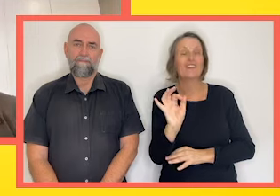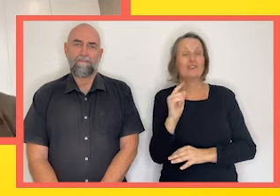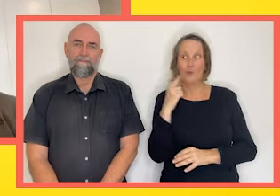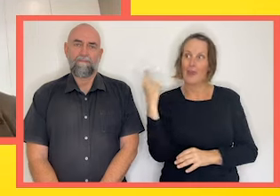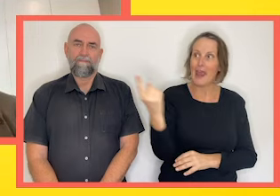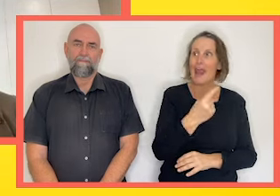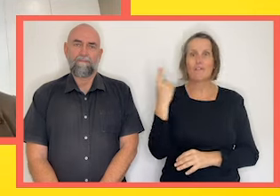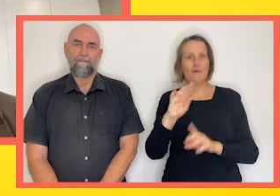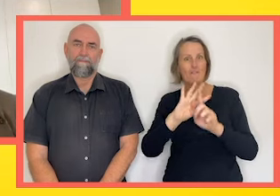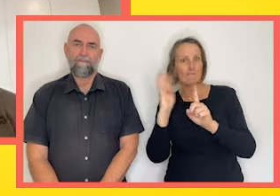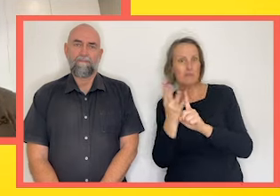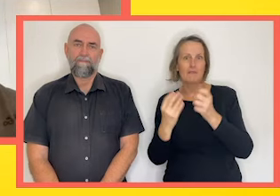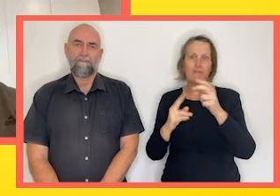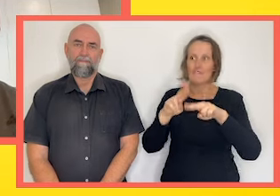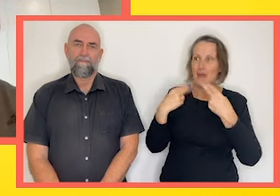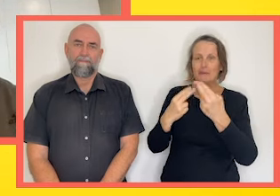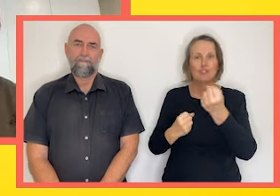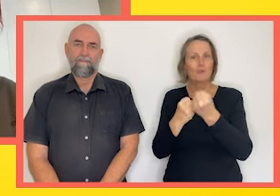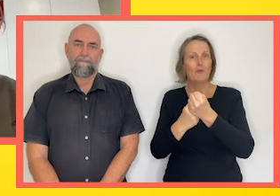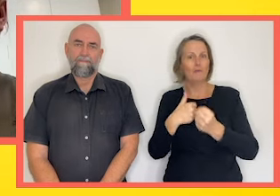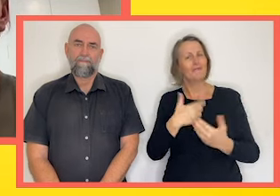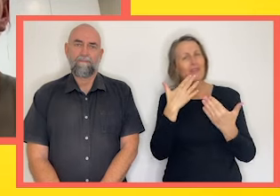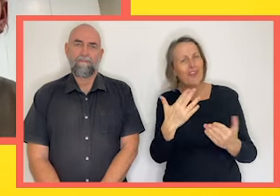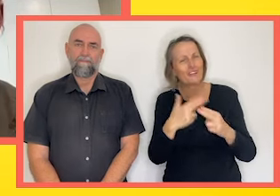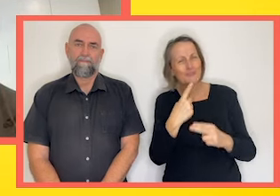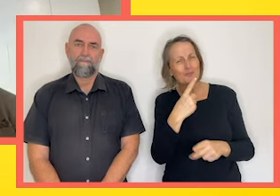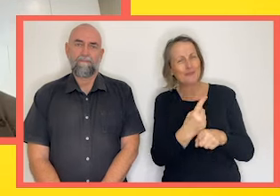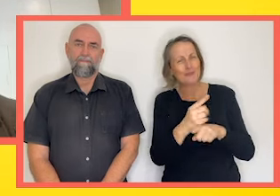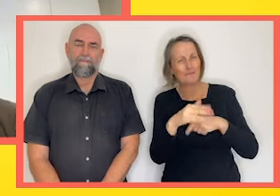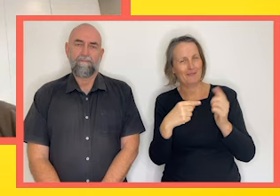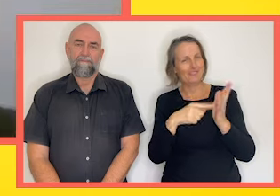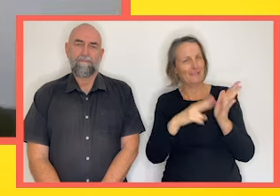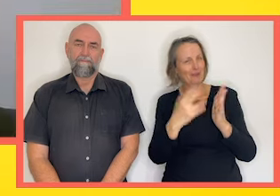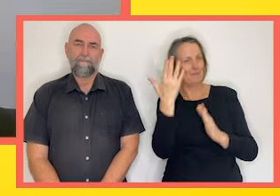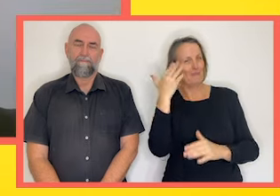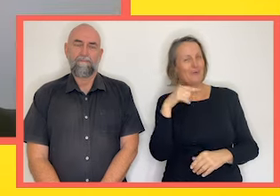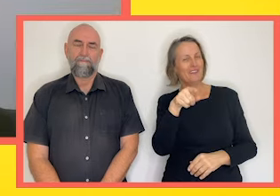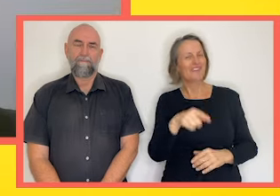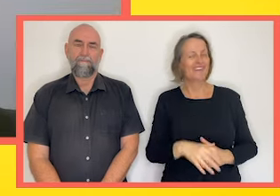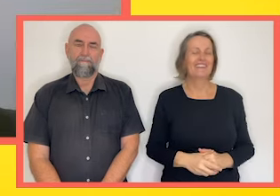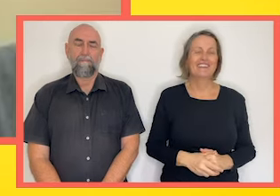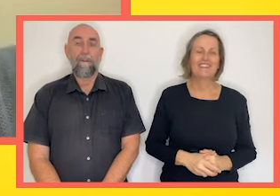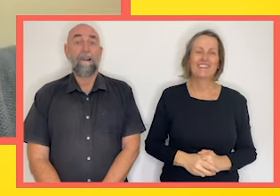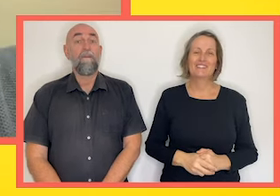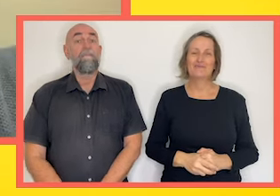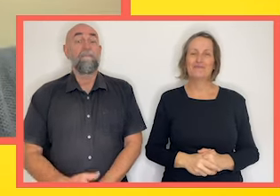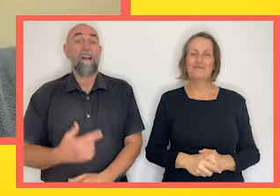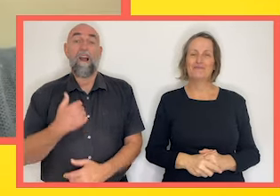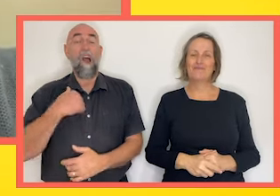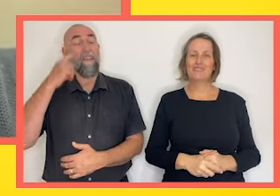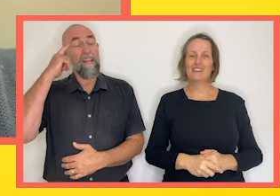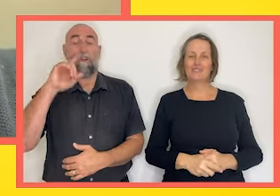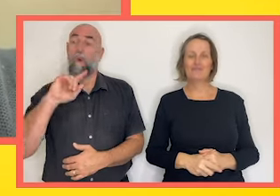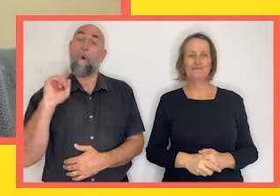just everyone wanting you to succeed. So yeah, thanks for that. I really appreciate it. No worries. I think that it should be a staple part